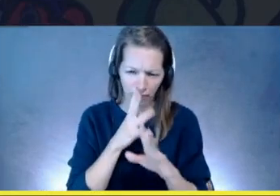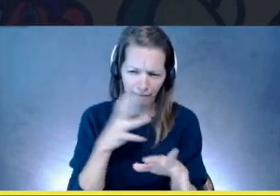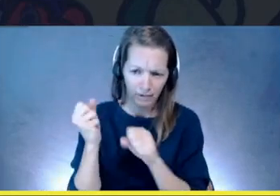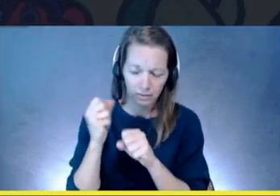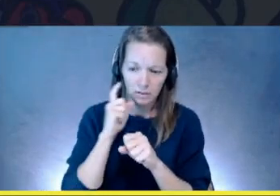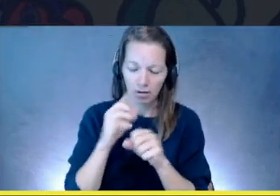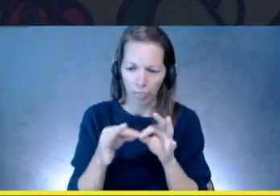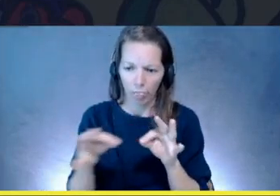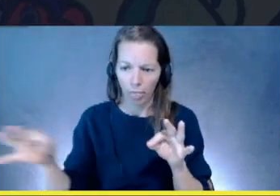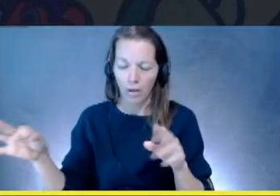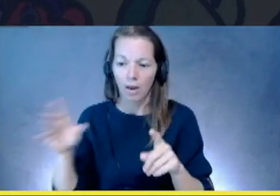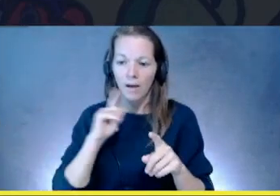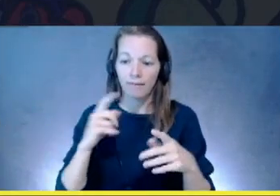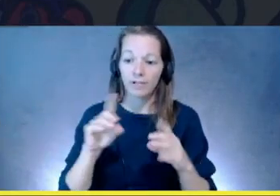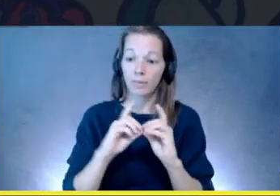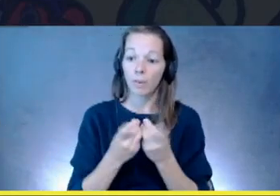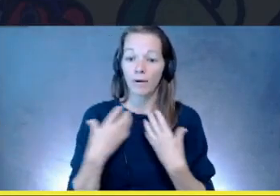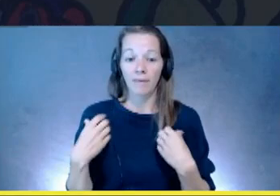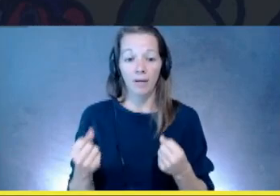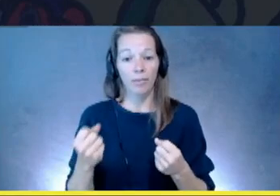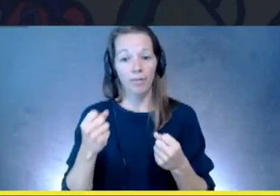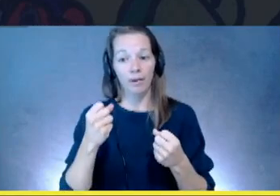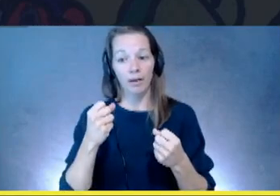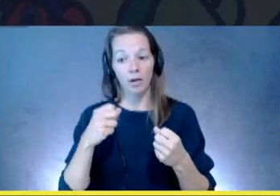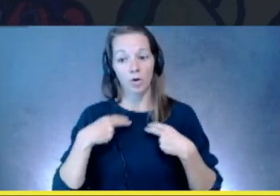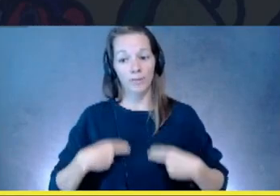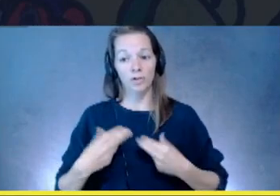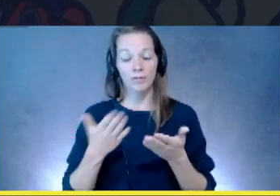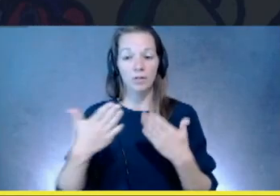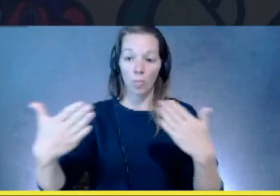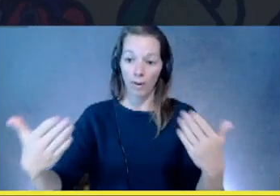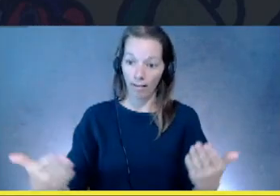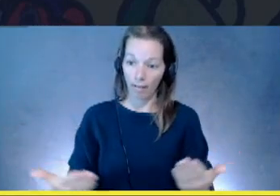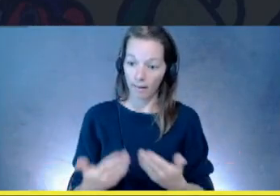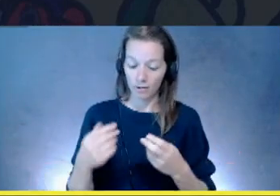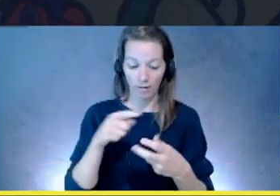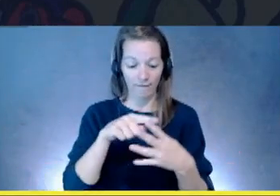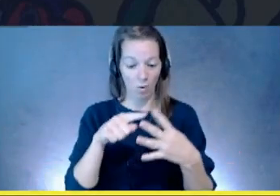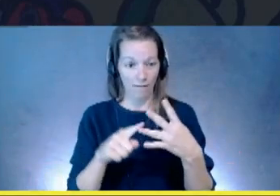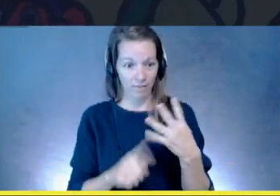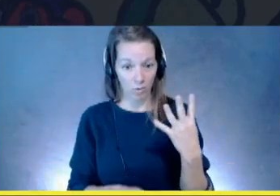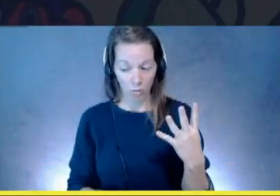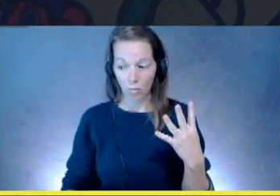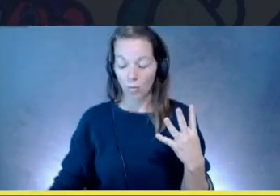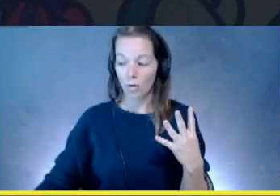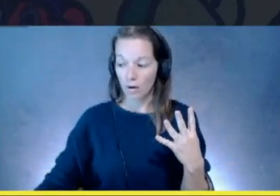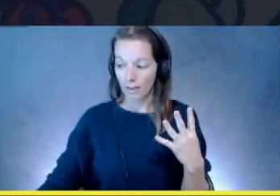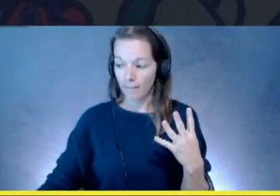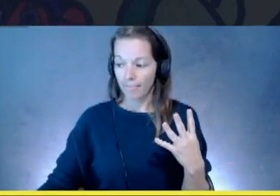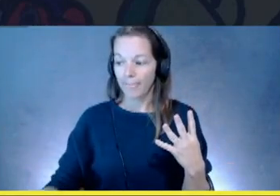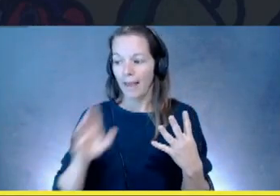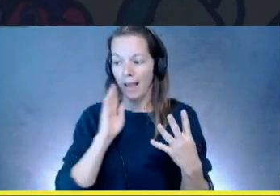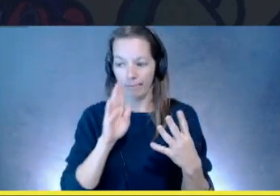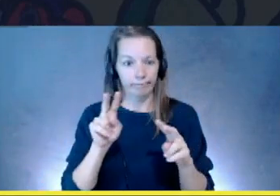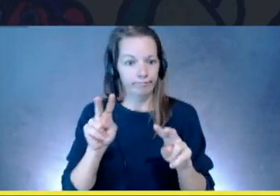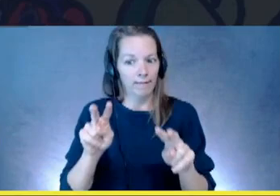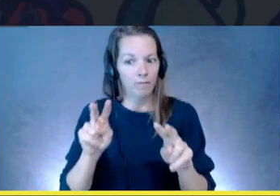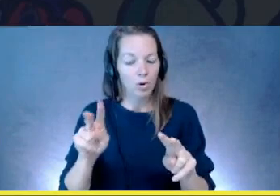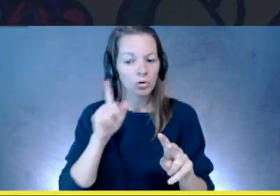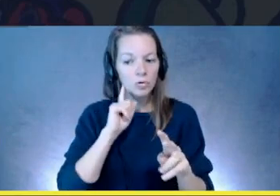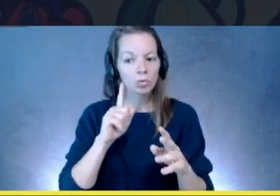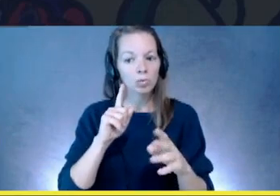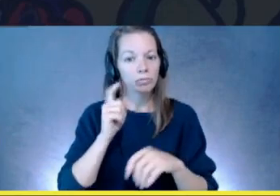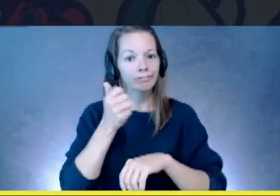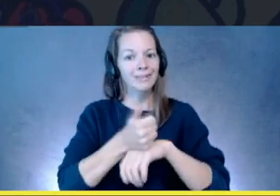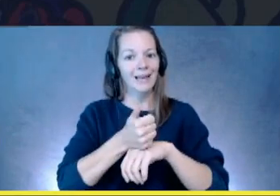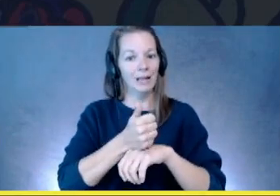of Health and Human Services. Welcome to the four of you, and looking forward to setting the stage